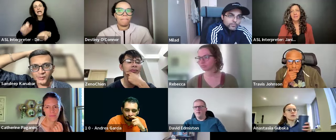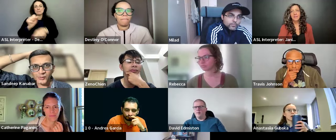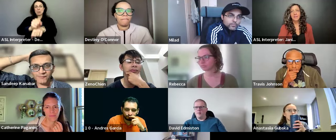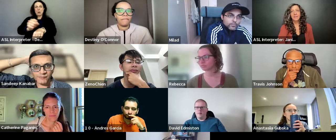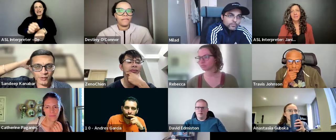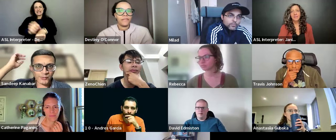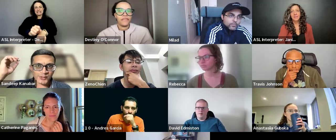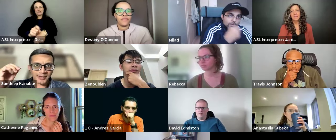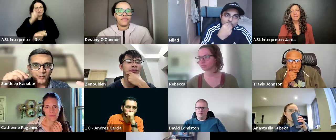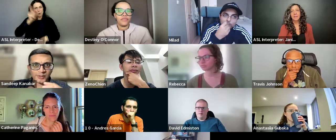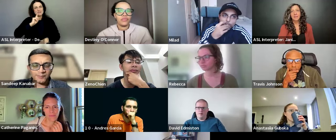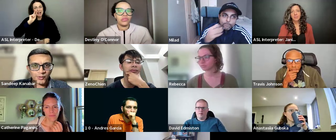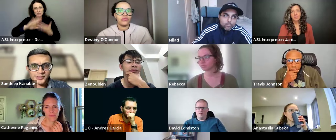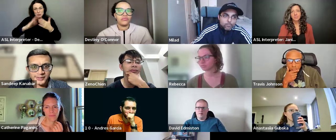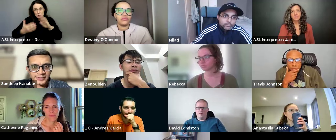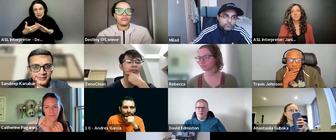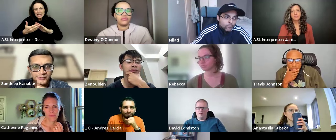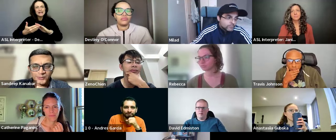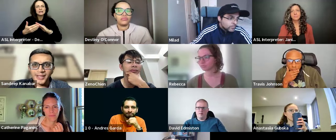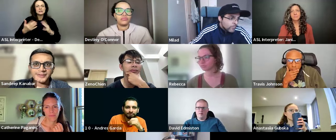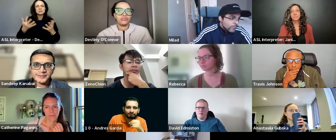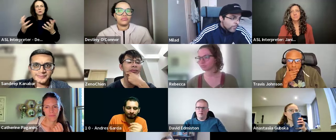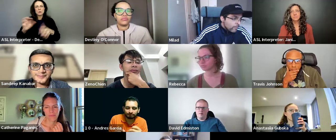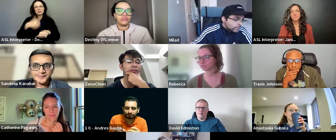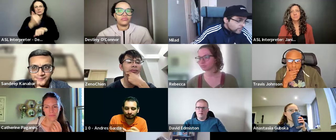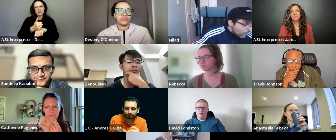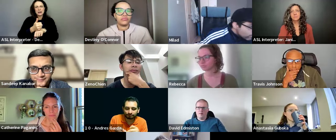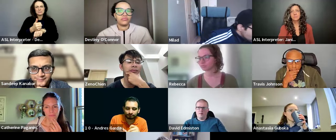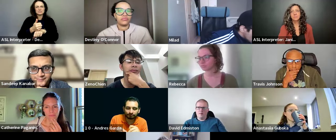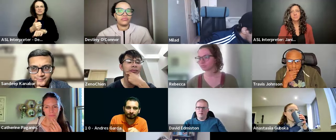community. So if you want to share us some posts related to that.